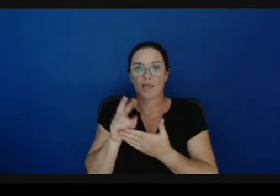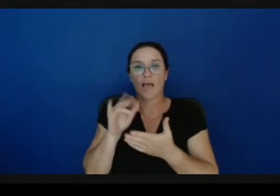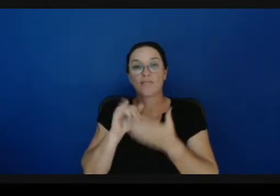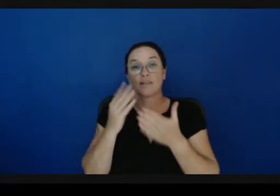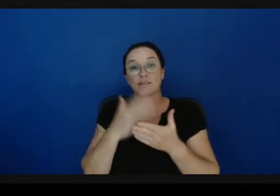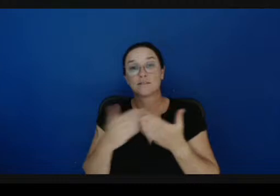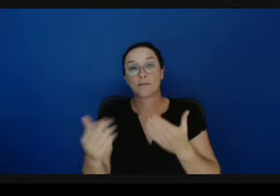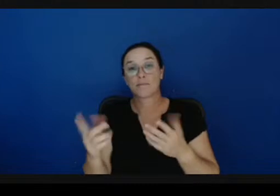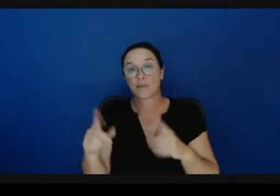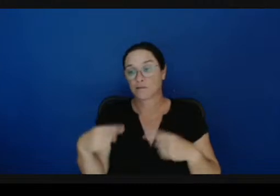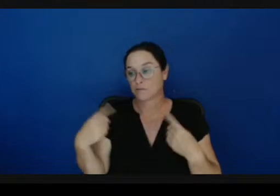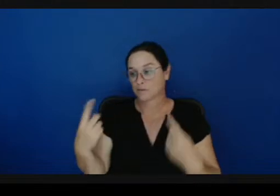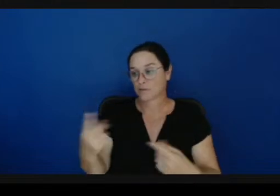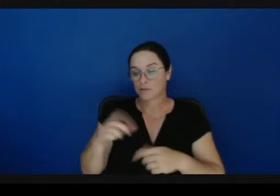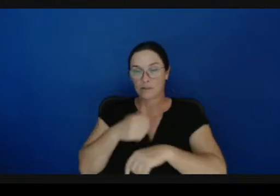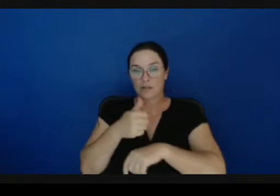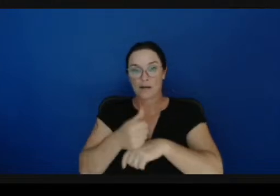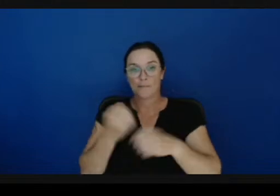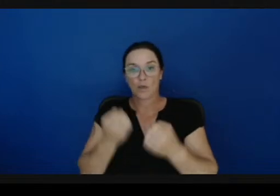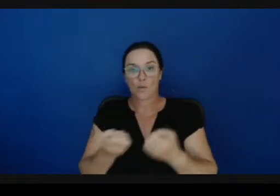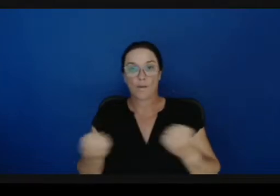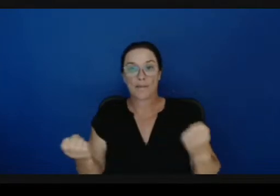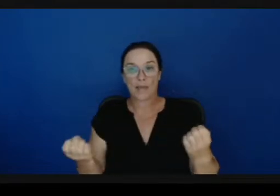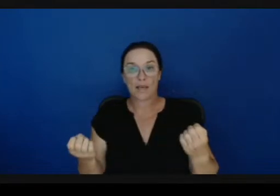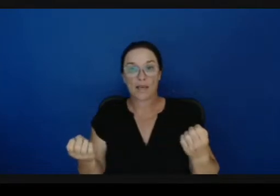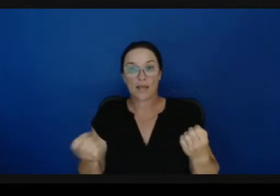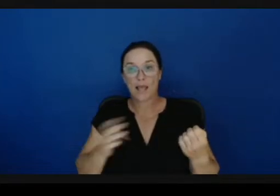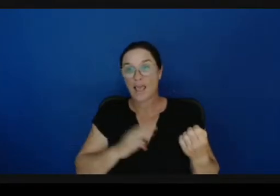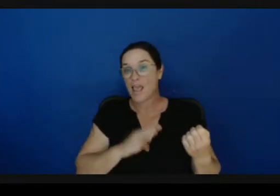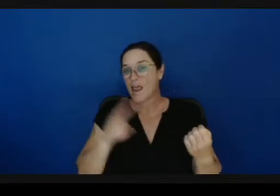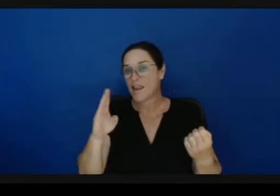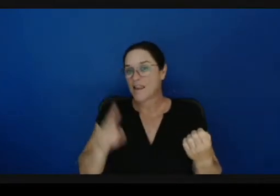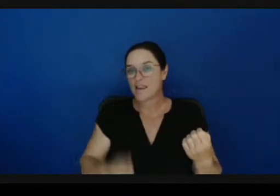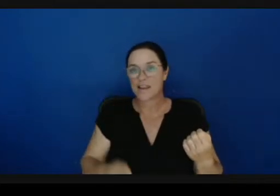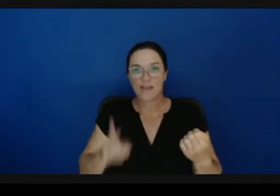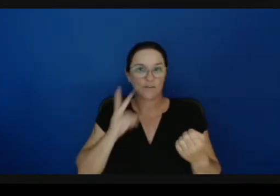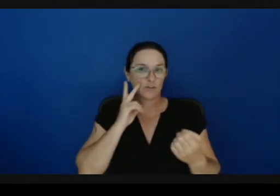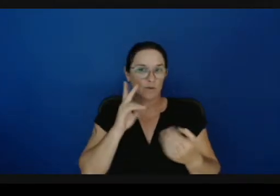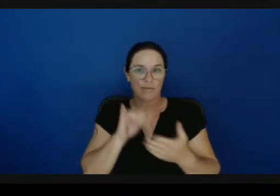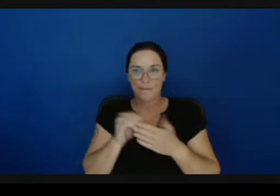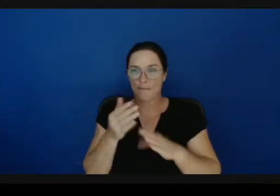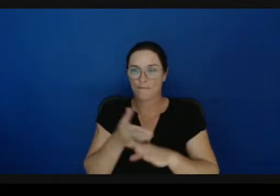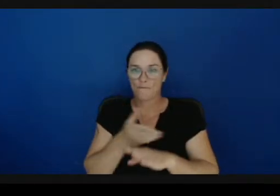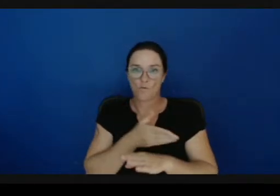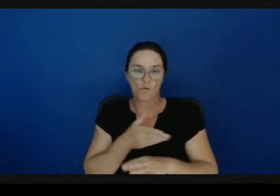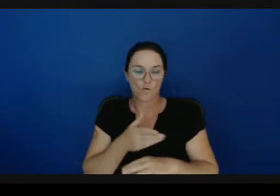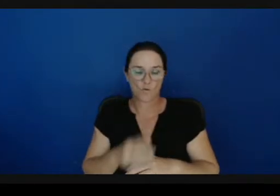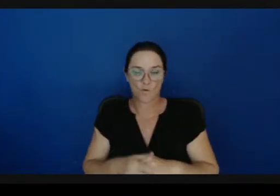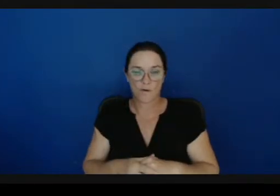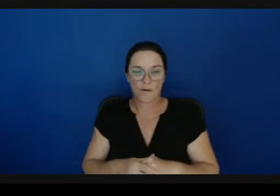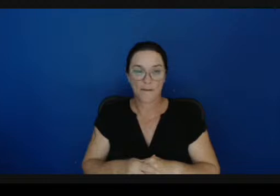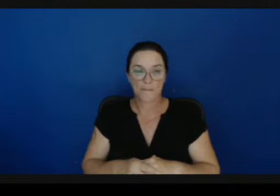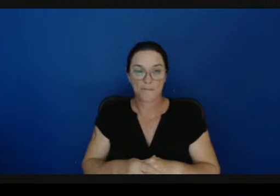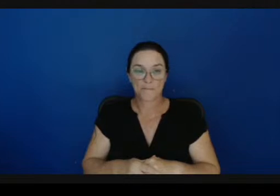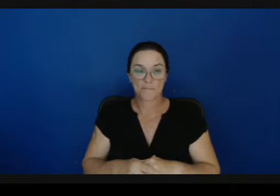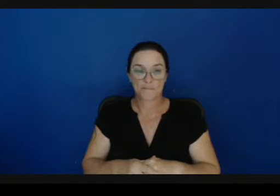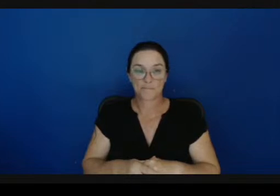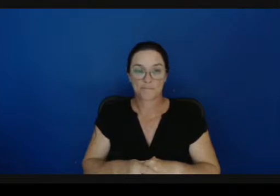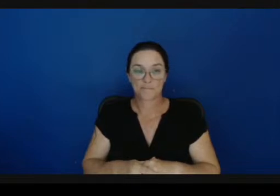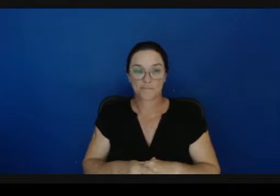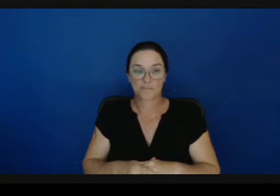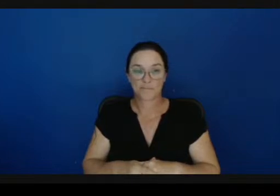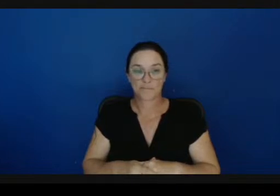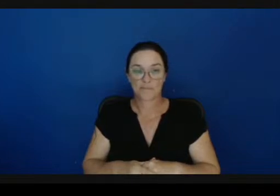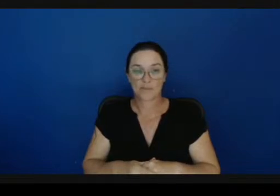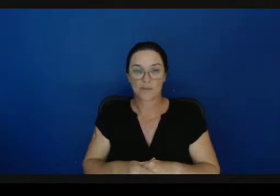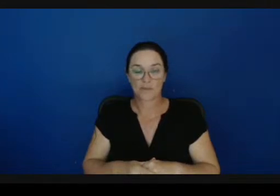since this instrument had been installed, had never been seen at this station ever before, which might be to say that since the instrument was